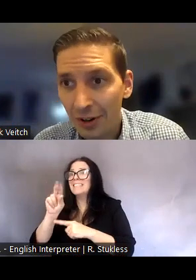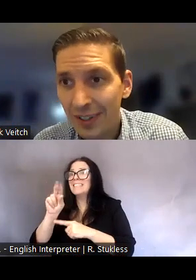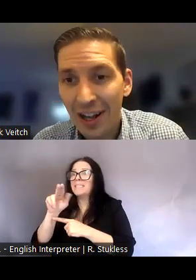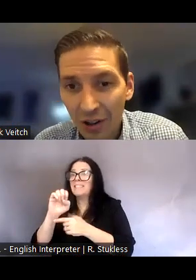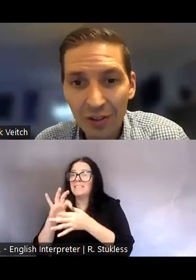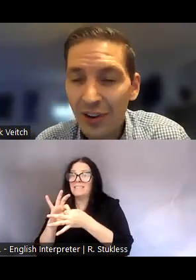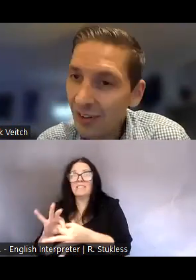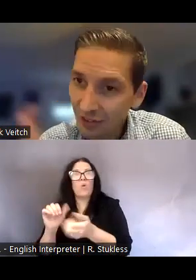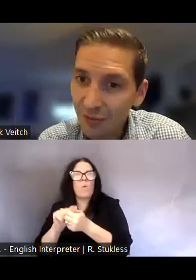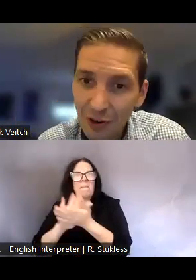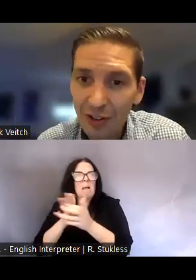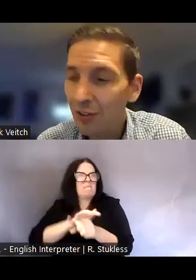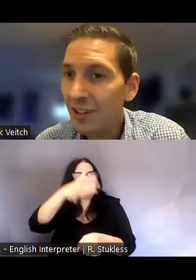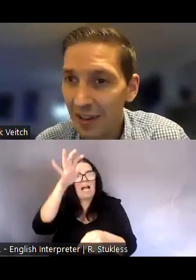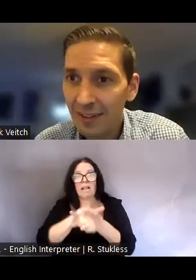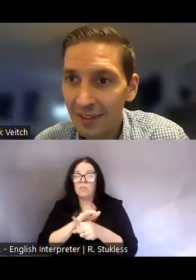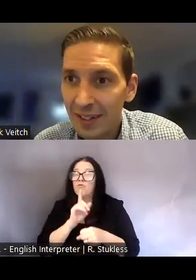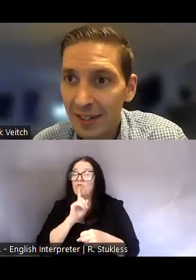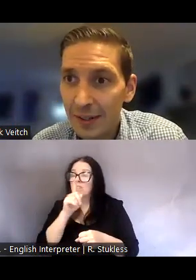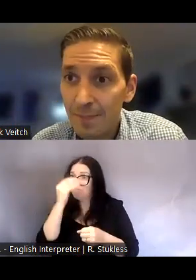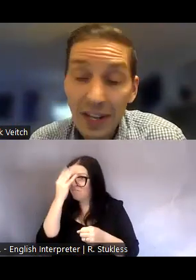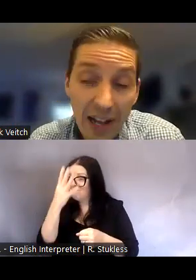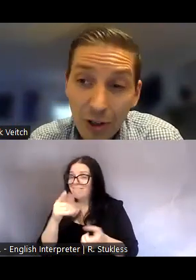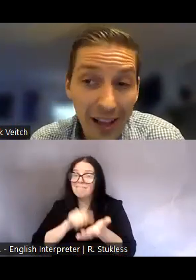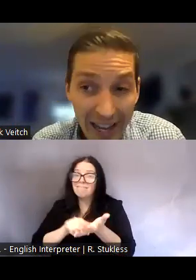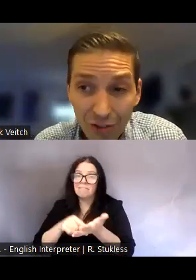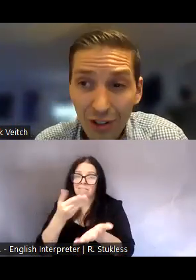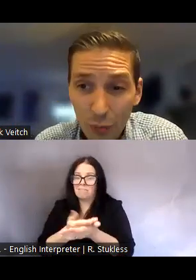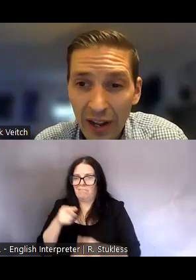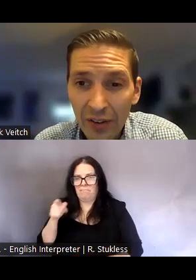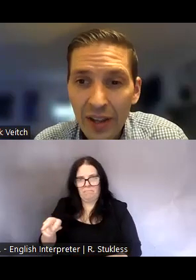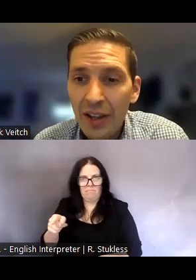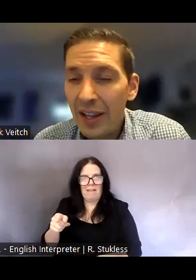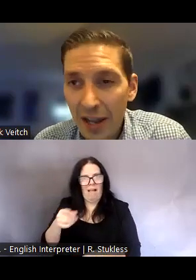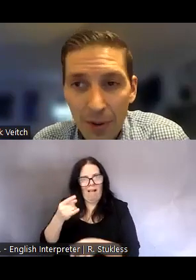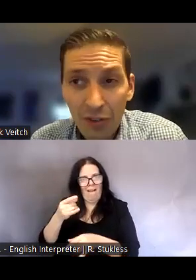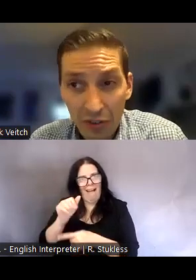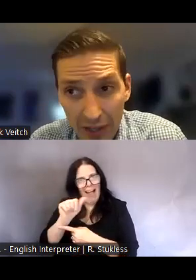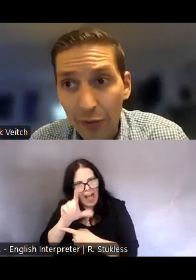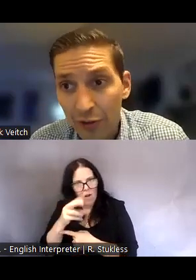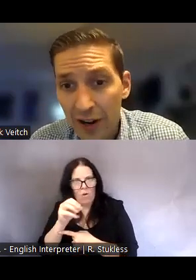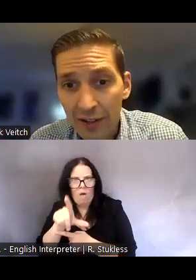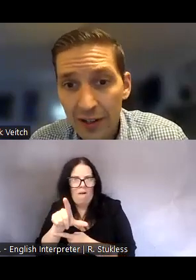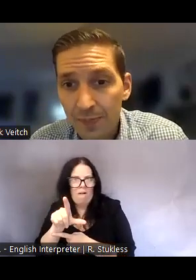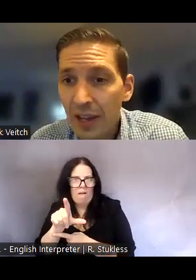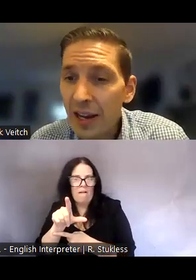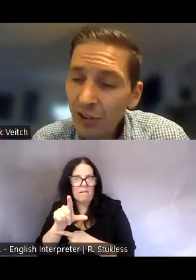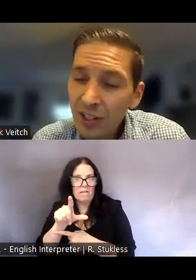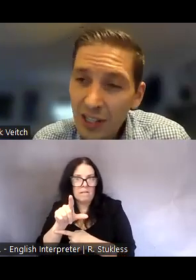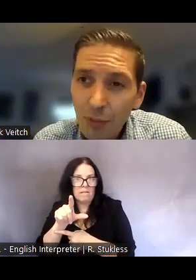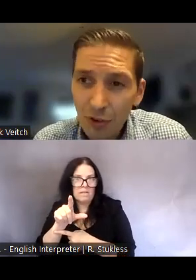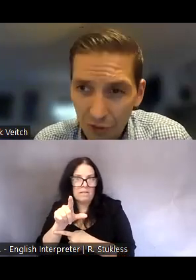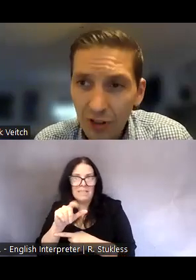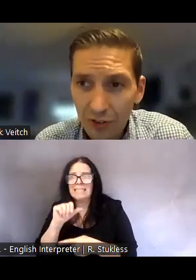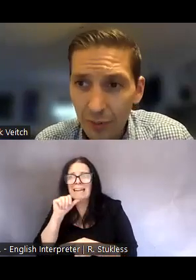with alcohol. Alcohol and violence are very clearly connected. And alcohol actually as well inhibits sleep functionality.